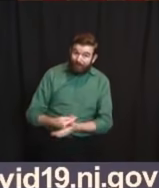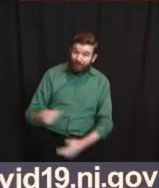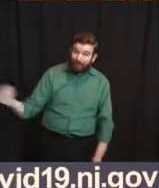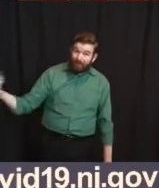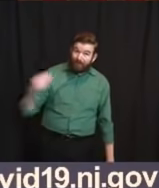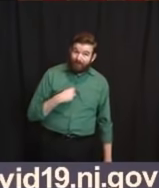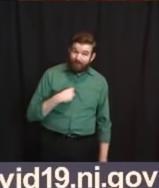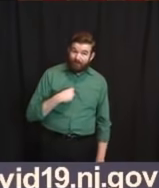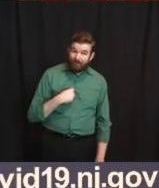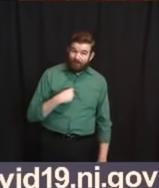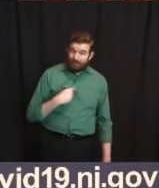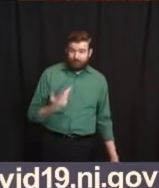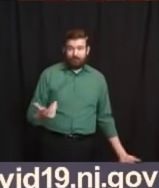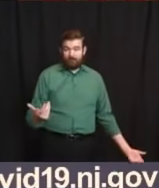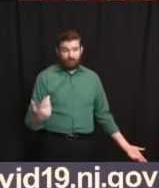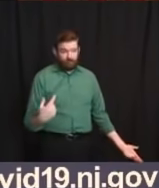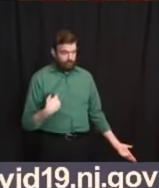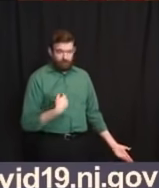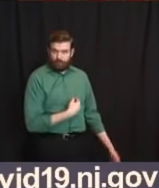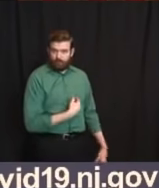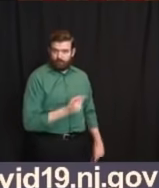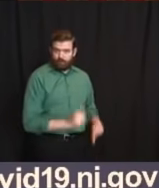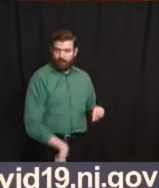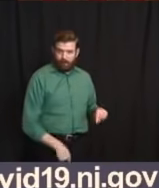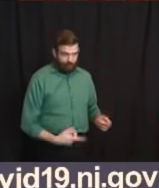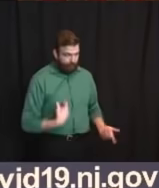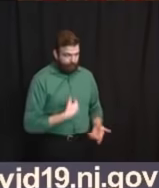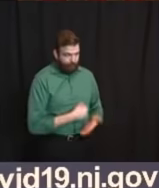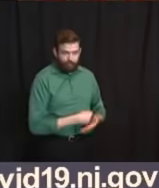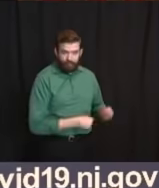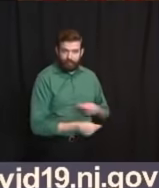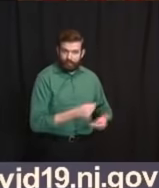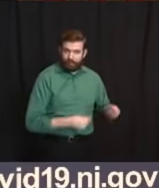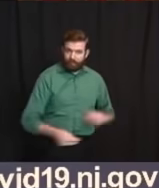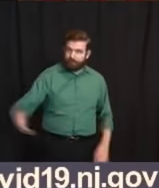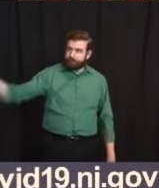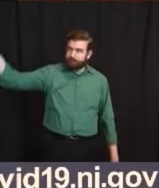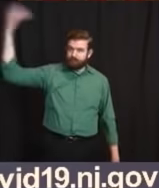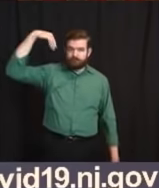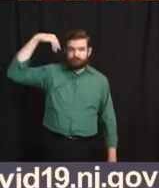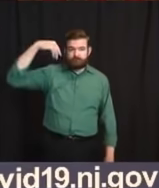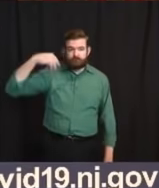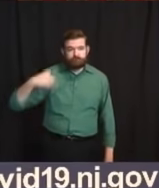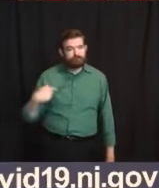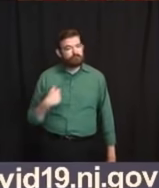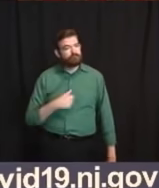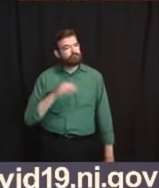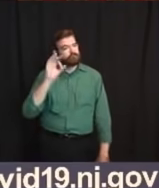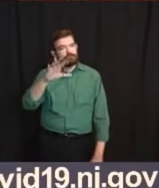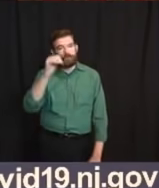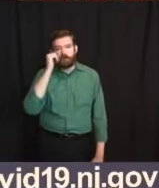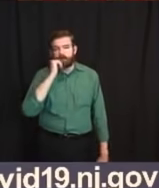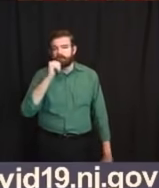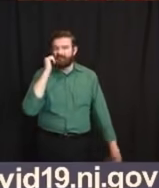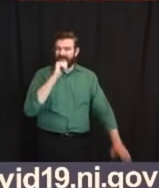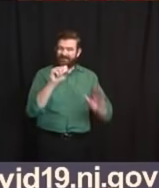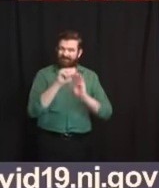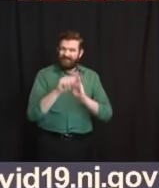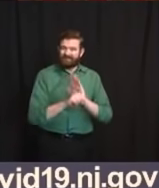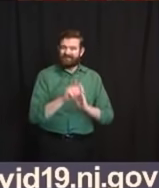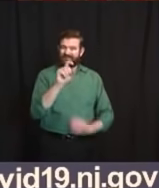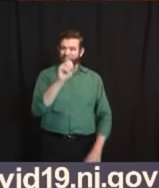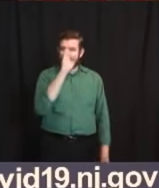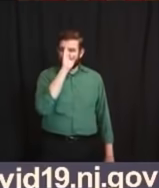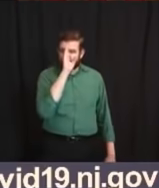And we preach every single day that states need direct cash assistance, which we do in